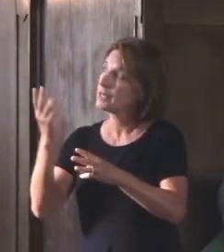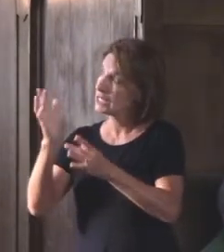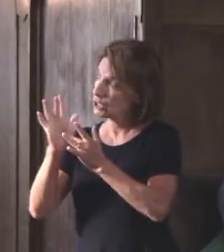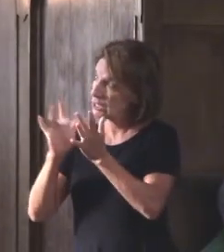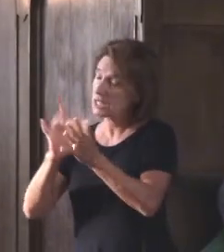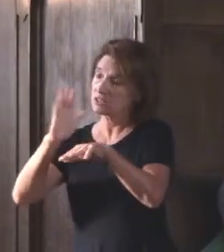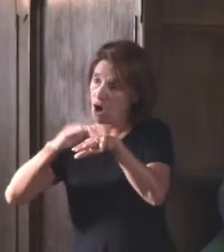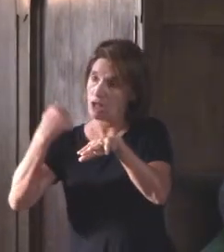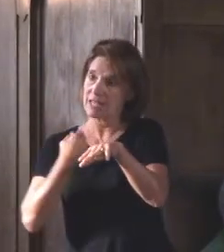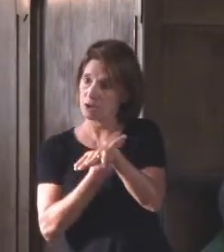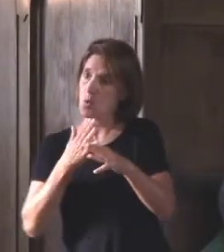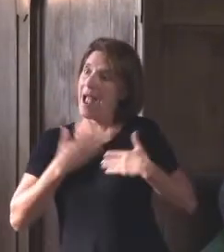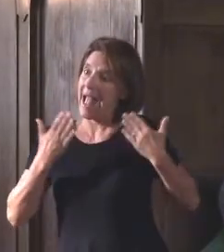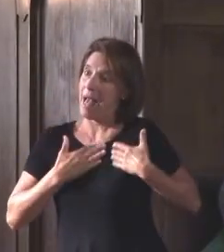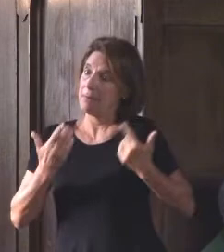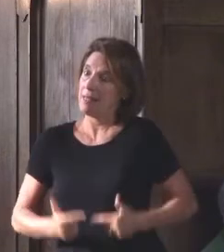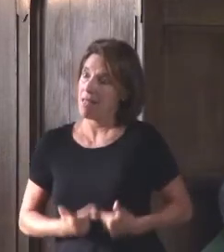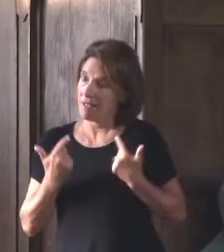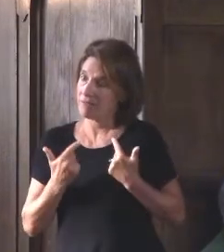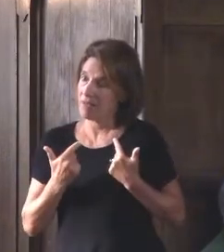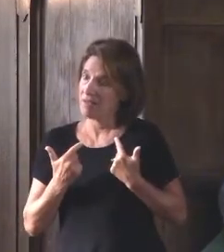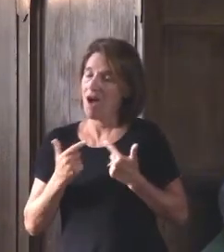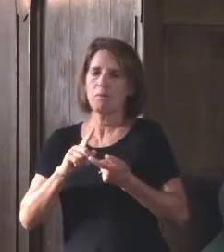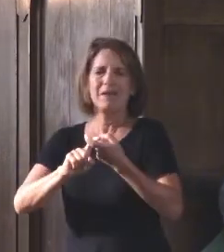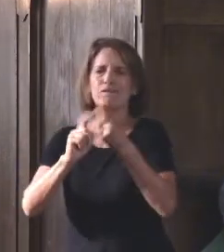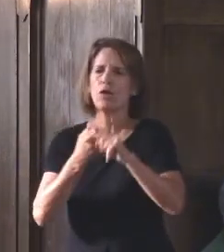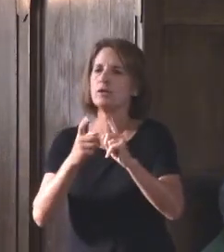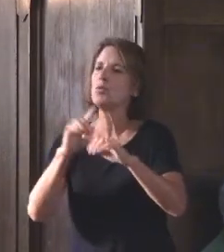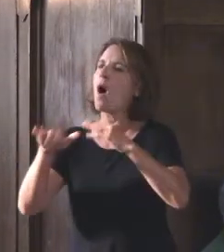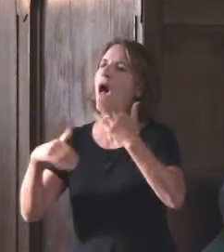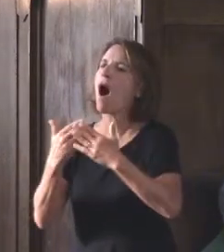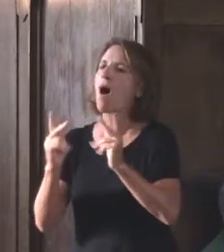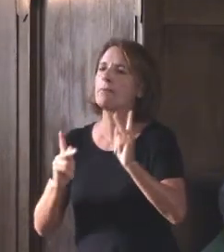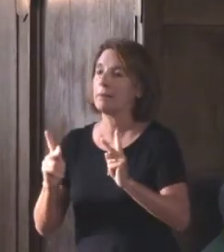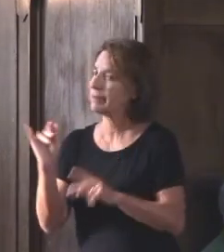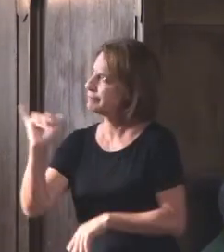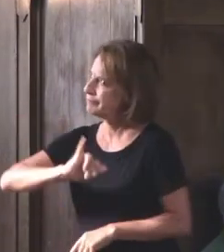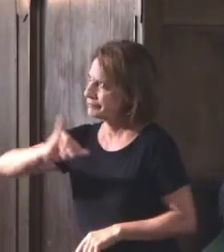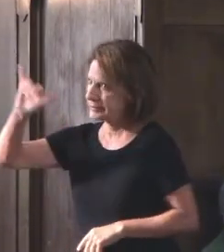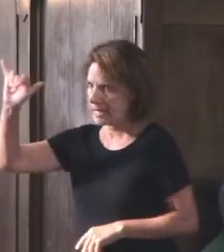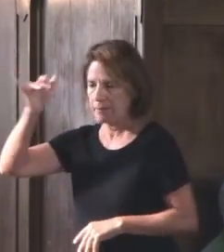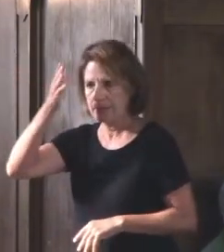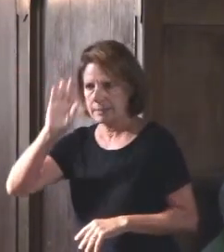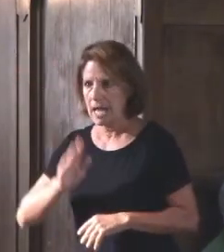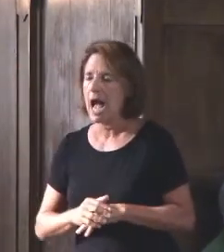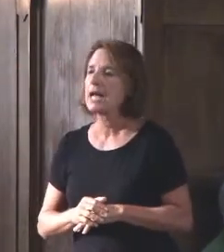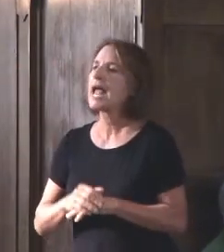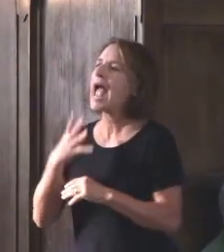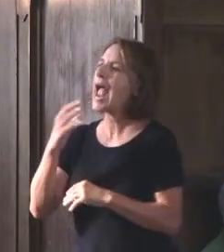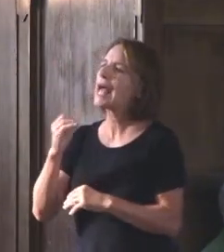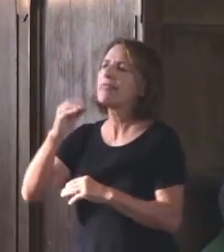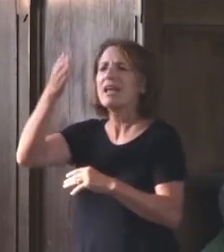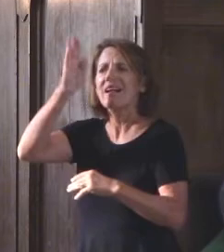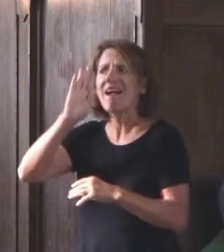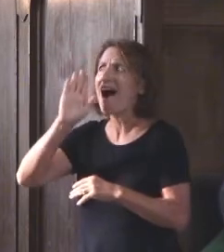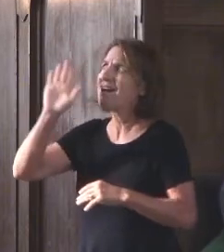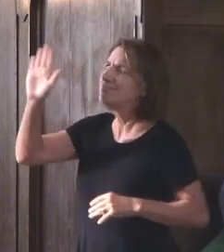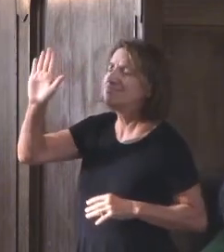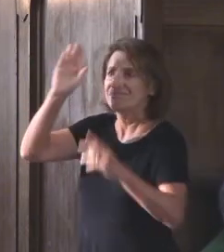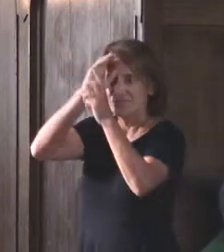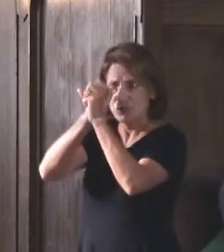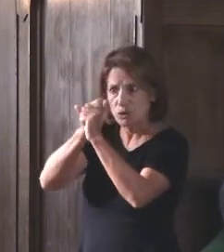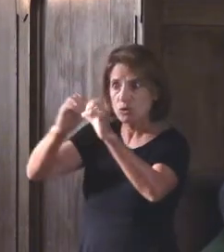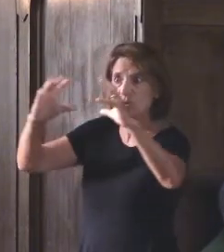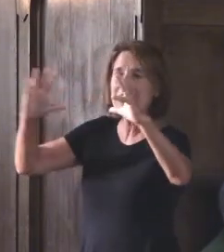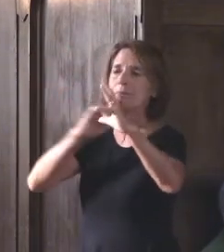of befriending all the wrong people, just like God does. And he reminds us that God's dream for the world is a banquet where the motto